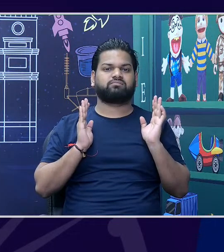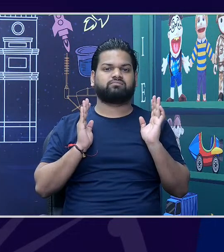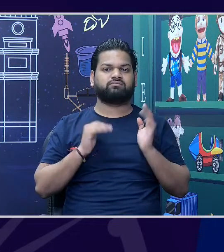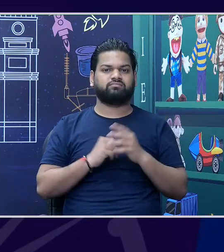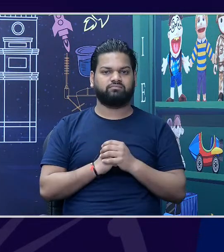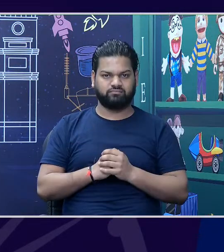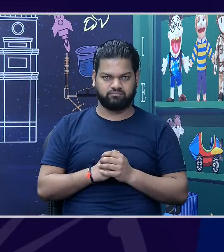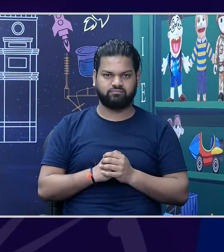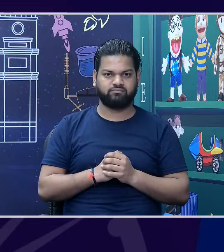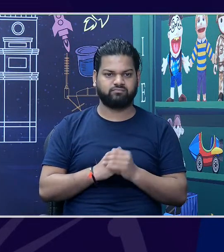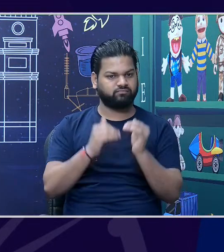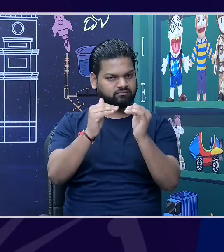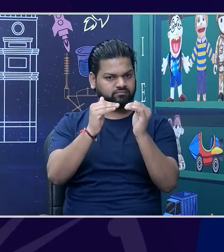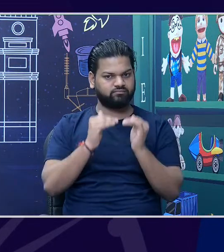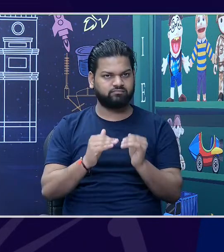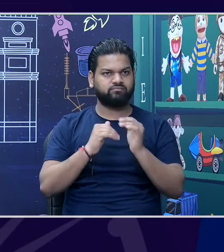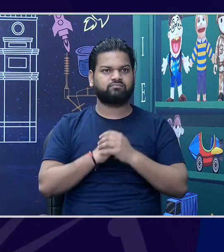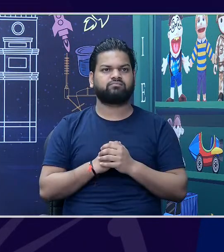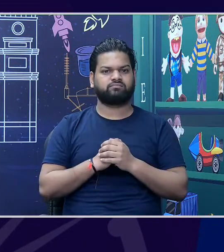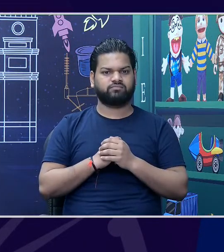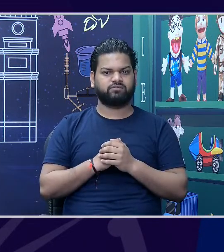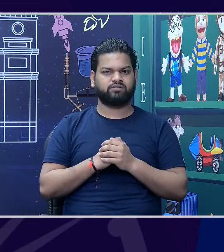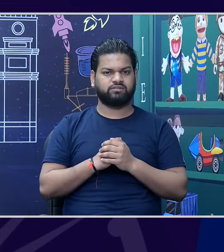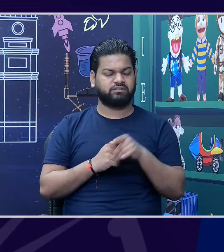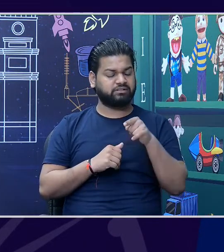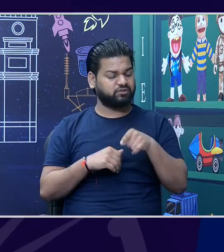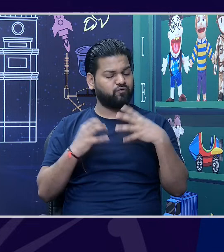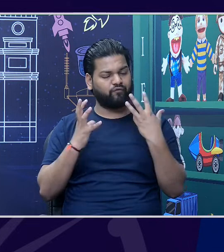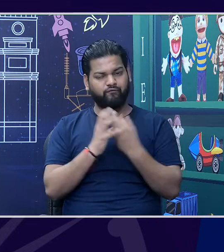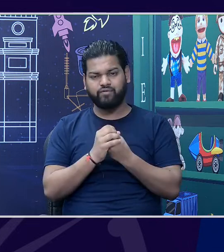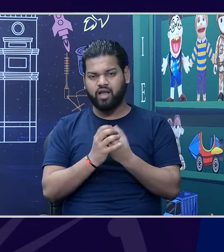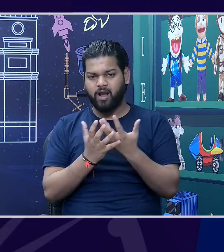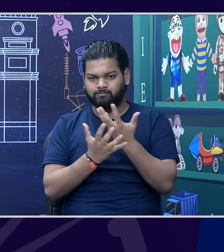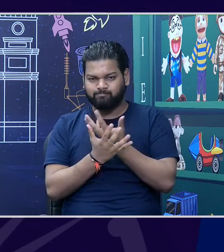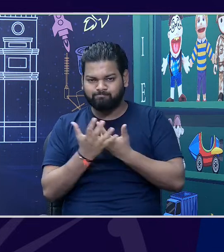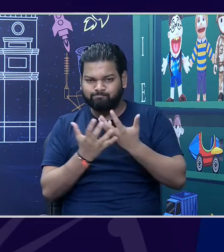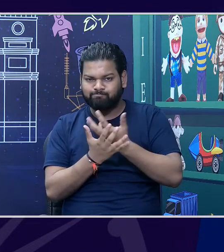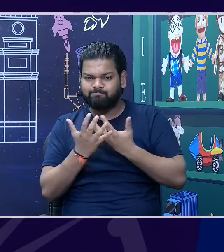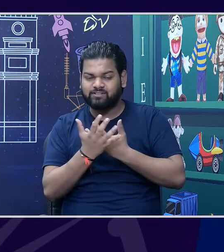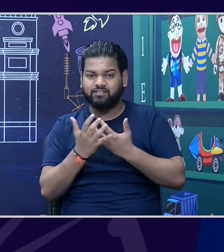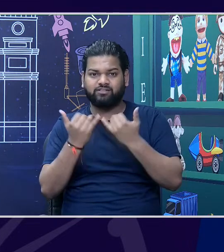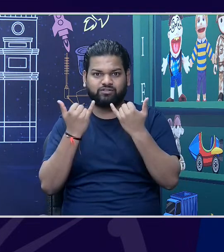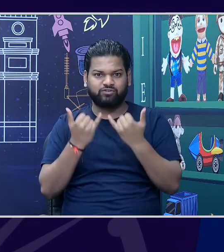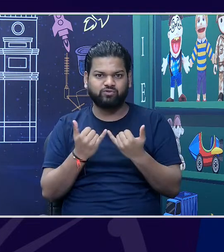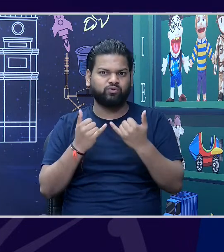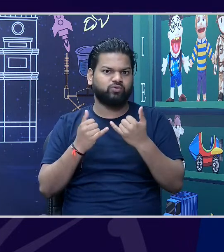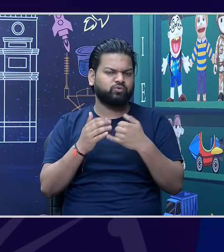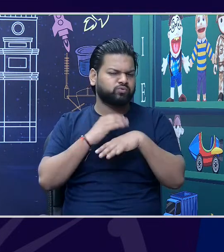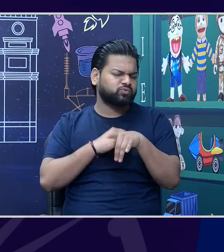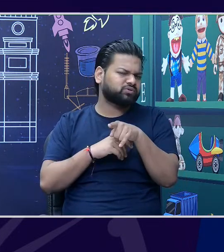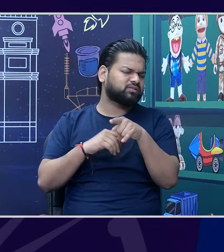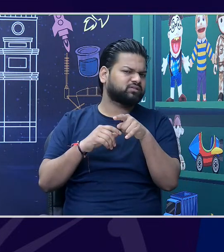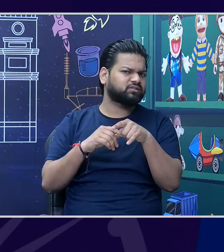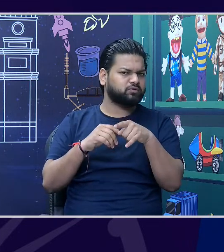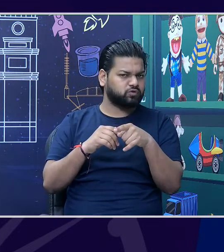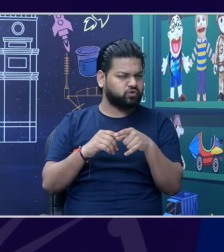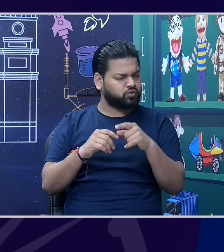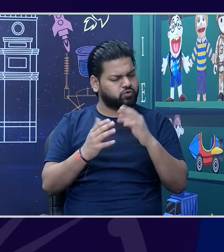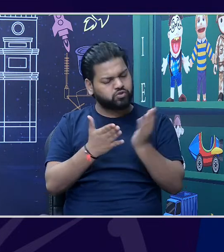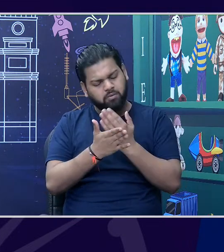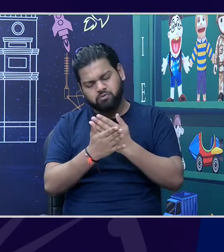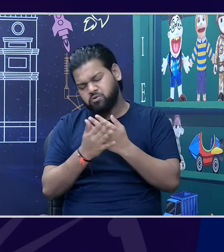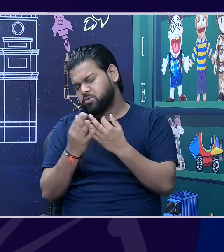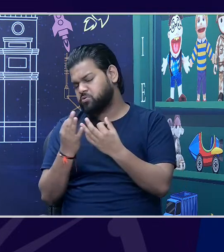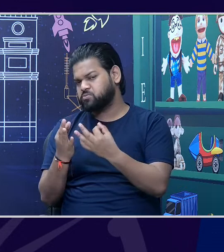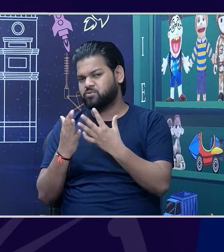So moving ahead, and as we are discussing this wonderful chapter, so what it is, but the thing is, the question arises here